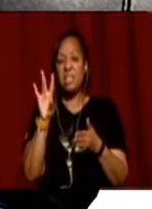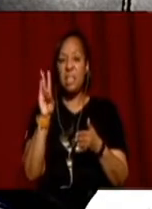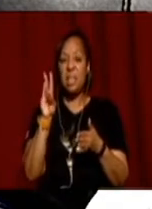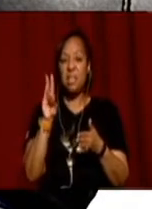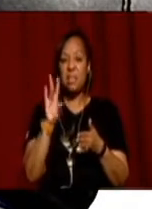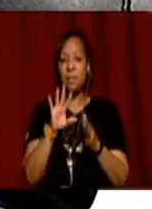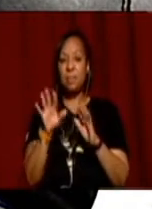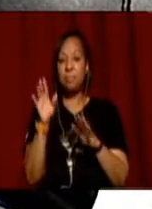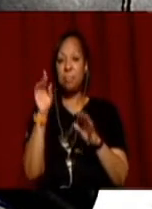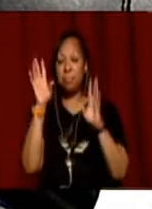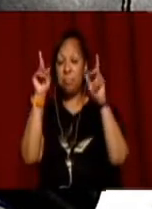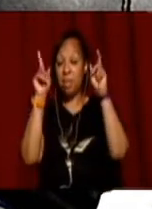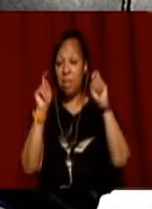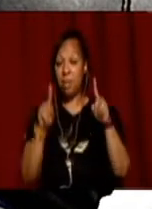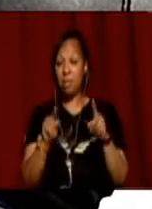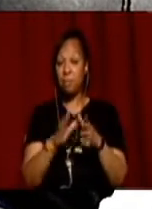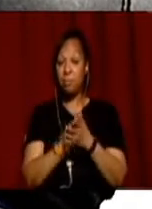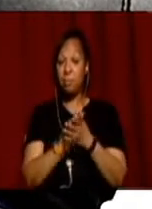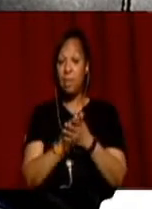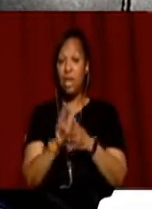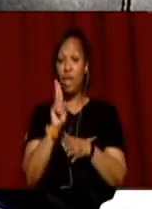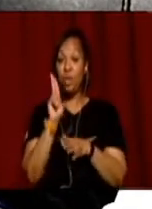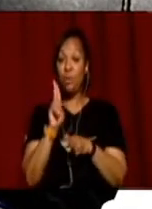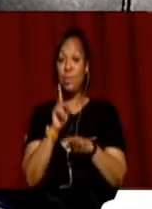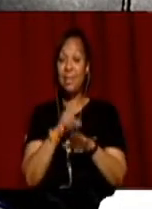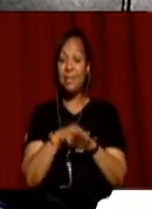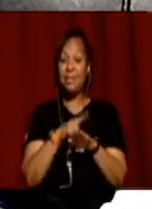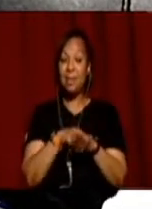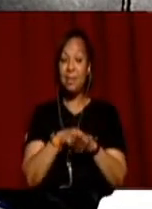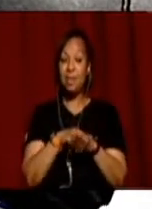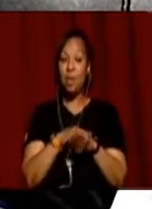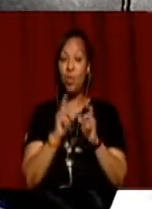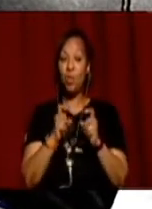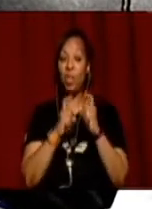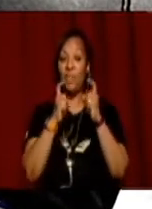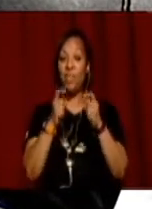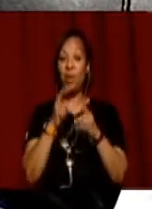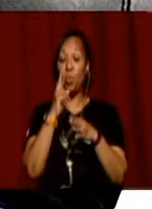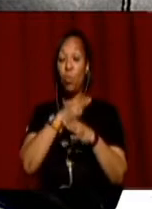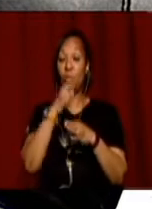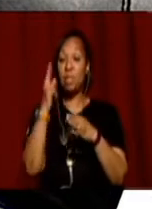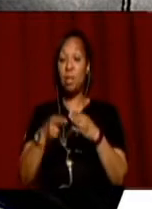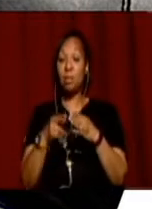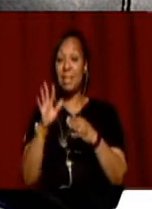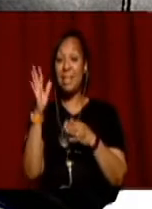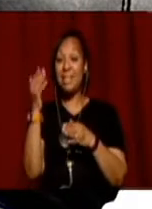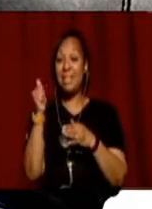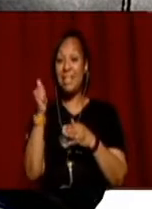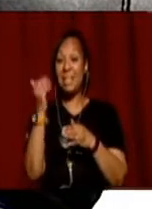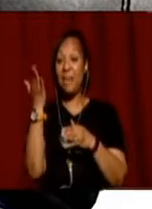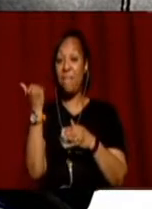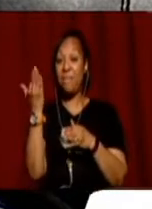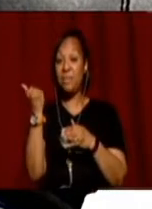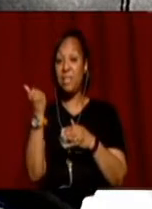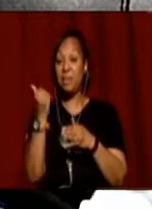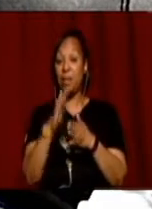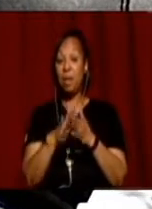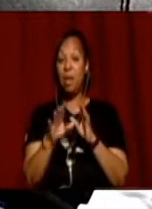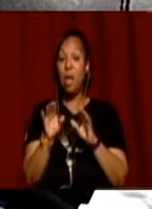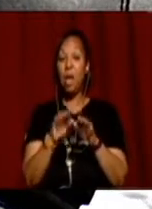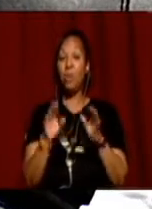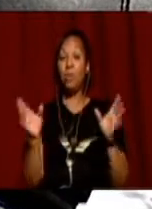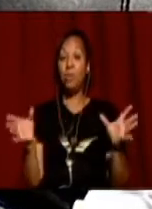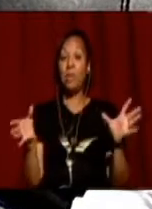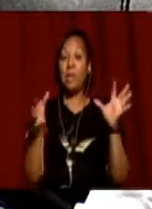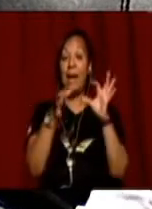hour. It takes that amount of time because remember, we're giving them results within 10 to 15 minutes, and we're able to do the